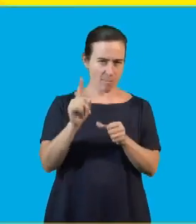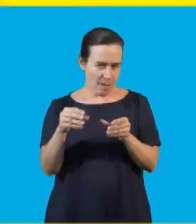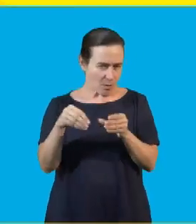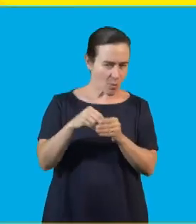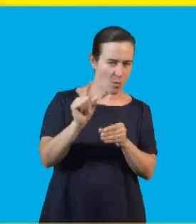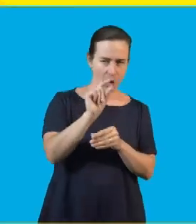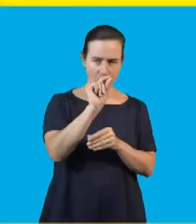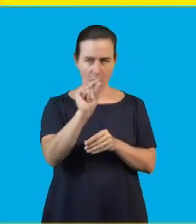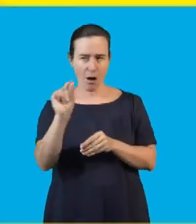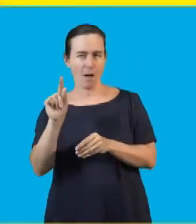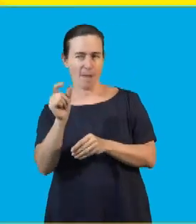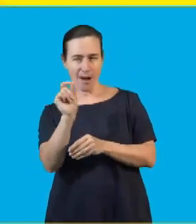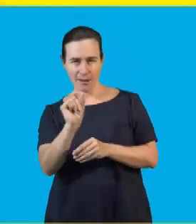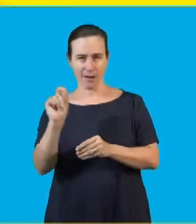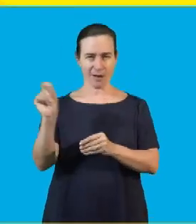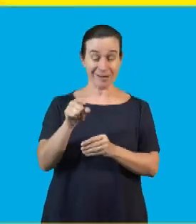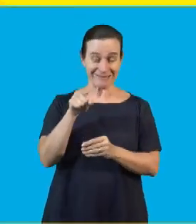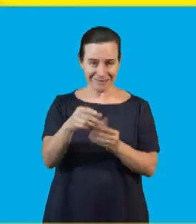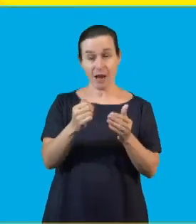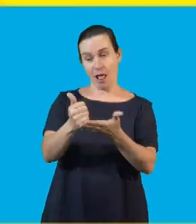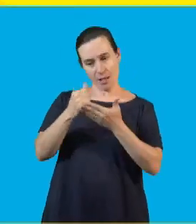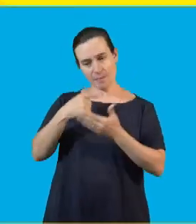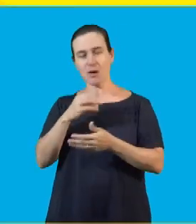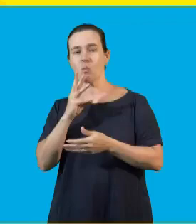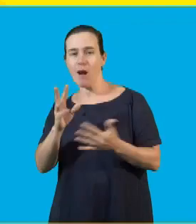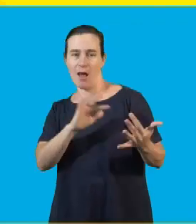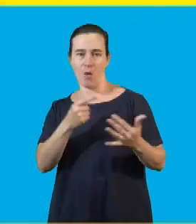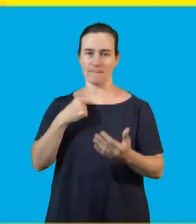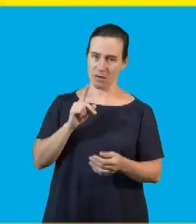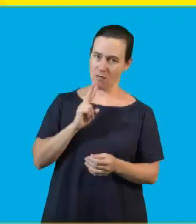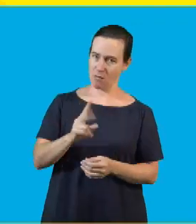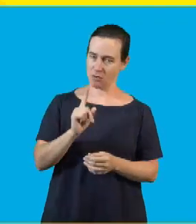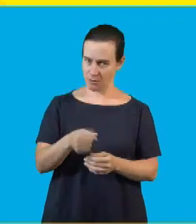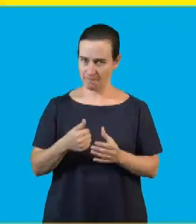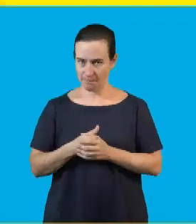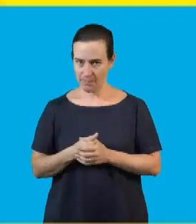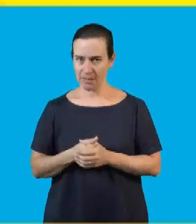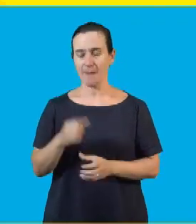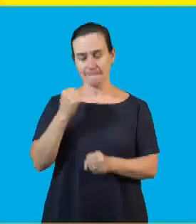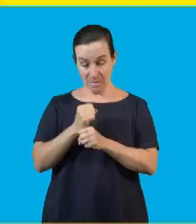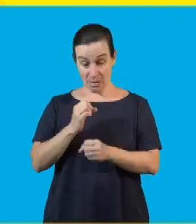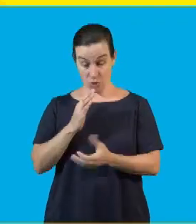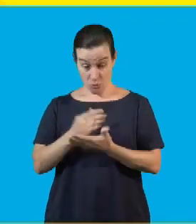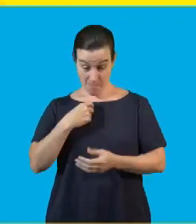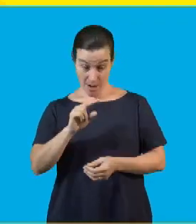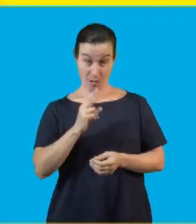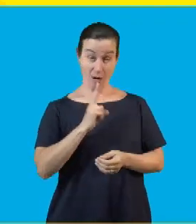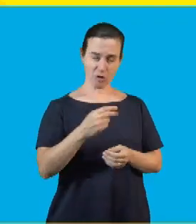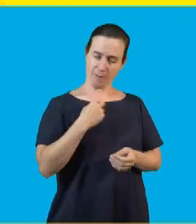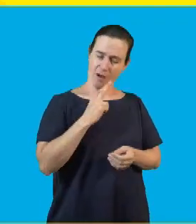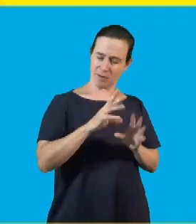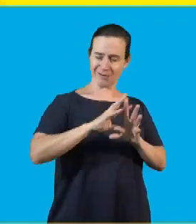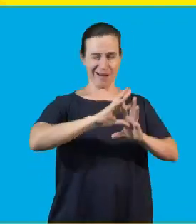those signposts. That will guide you towards what you should answer. Ensure that your answers are complete, that